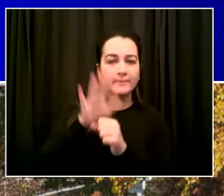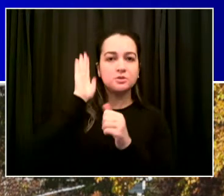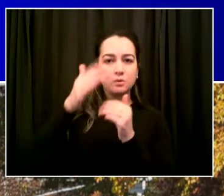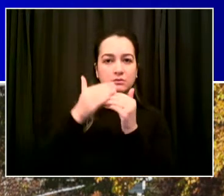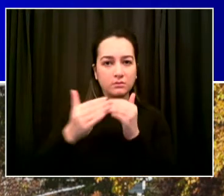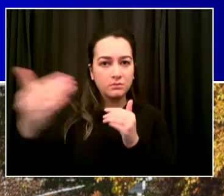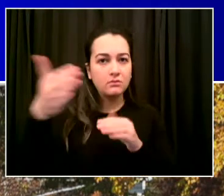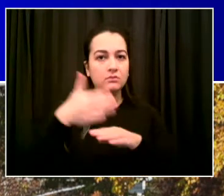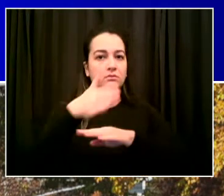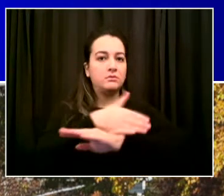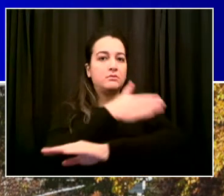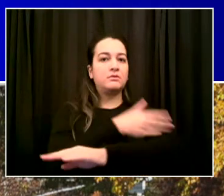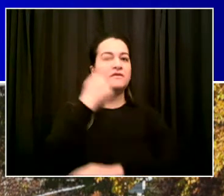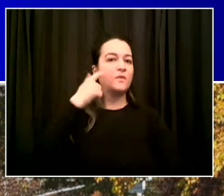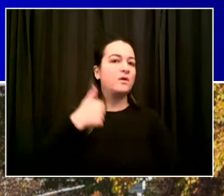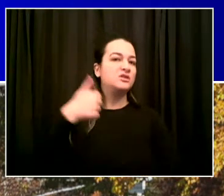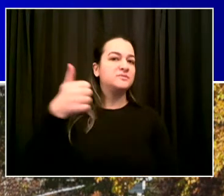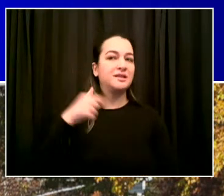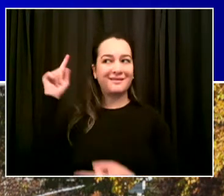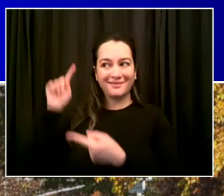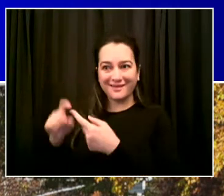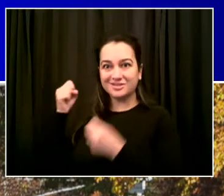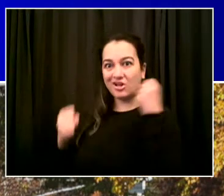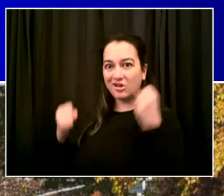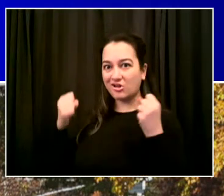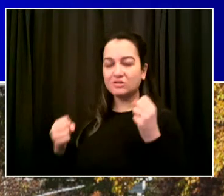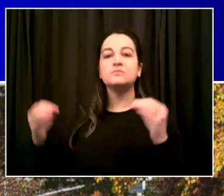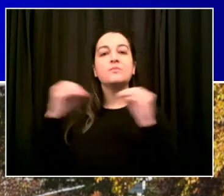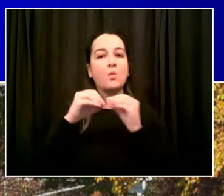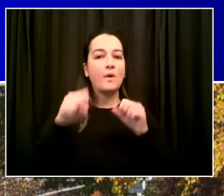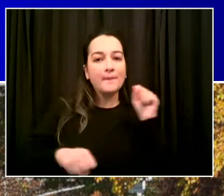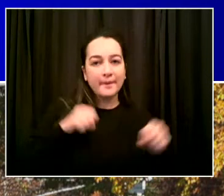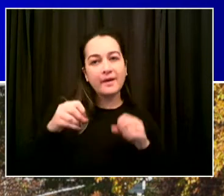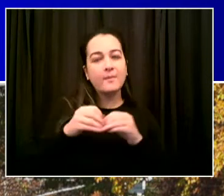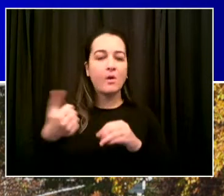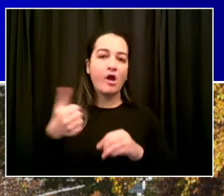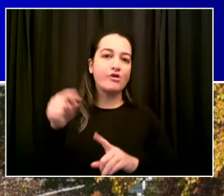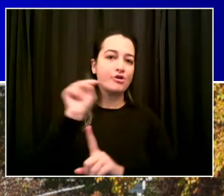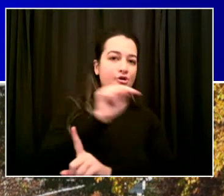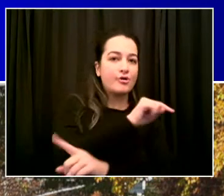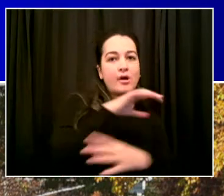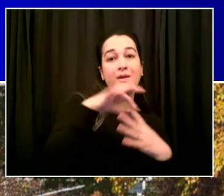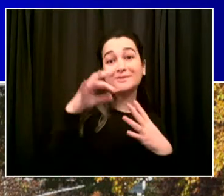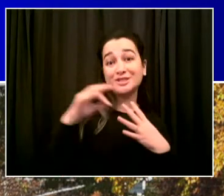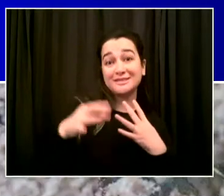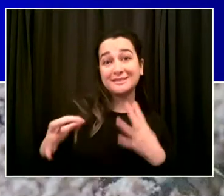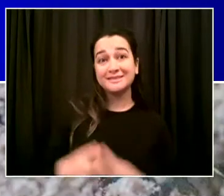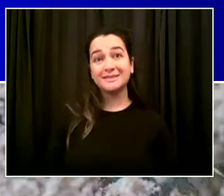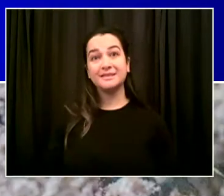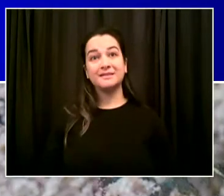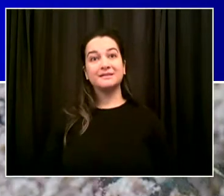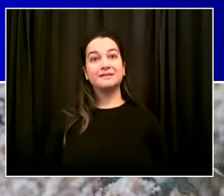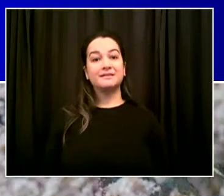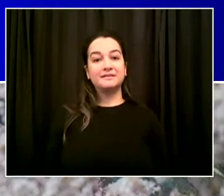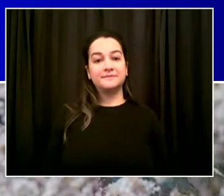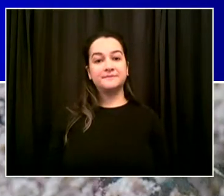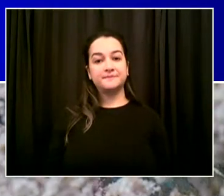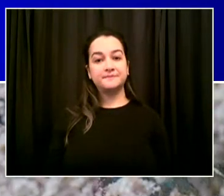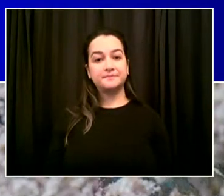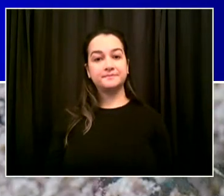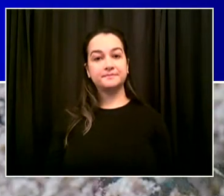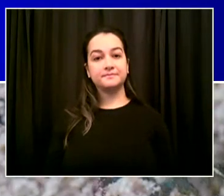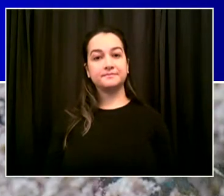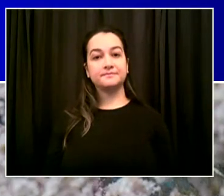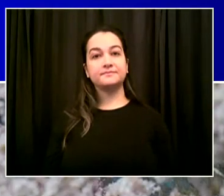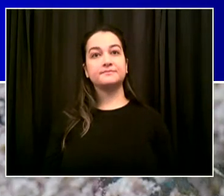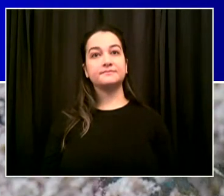options. This is the kind of city we have to build. Now, Department of Transportation clearly leads the way, and they're going to lead